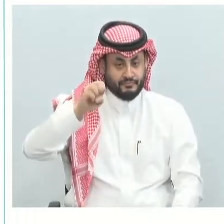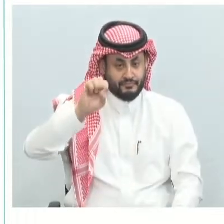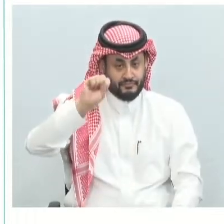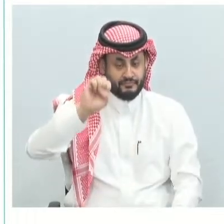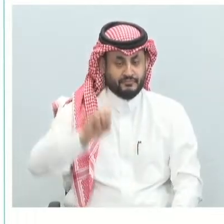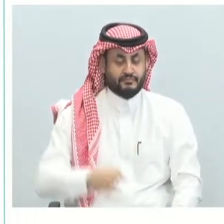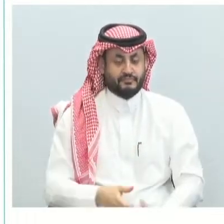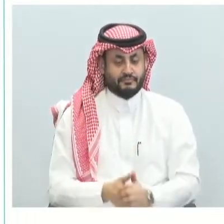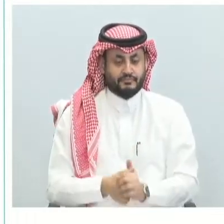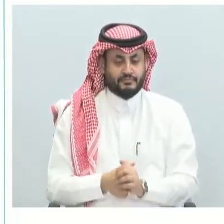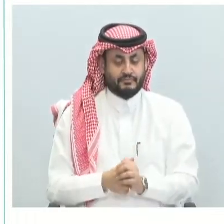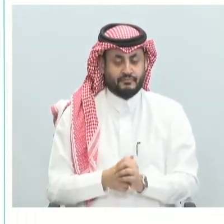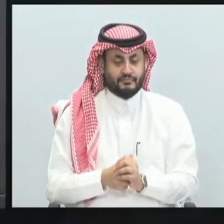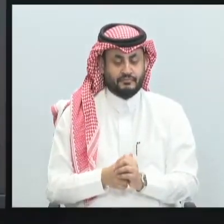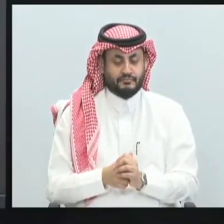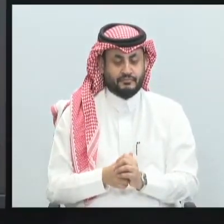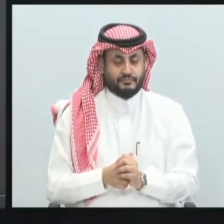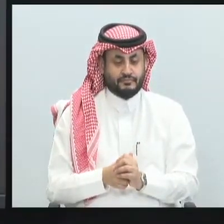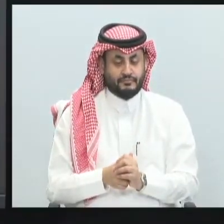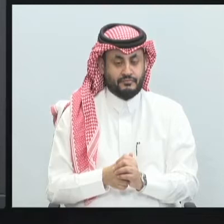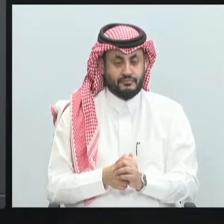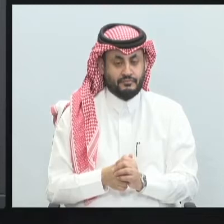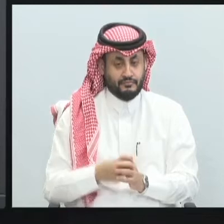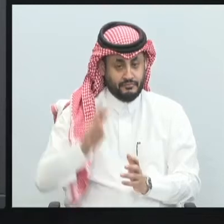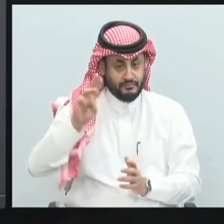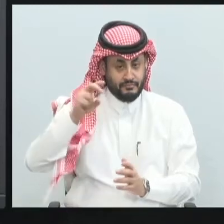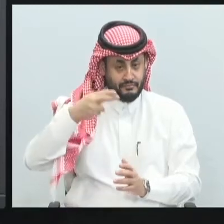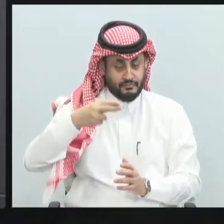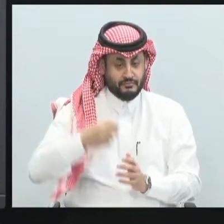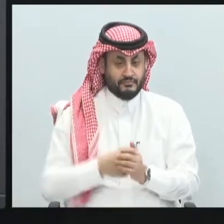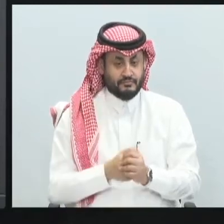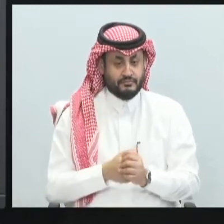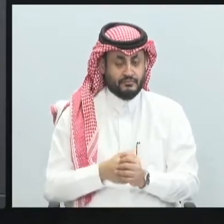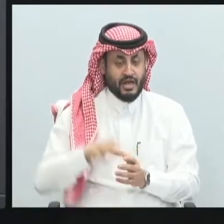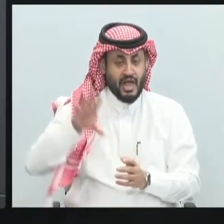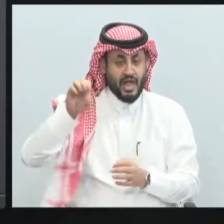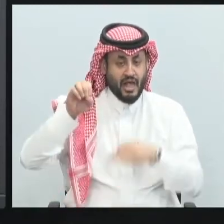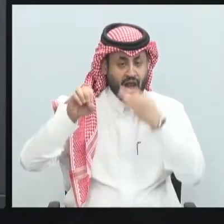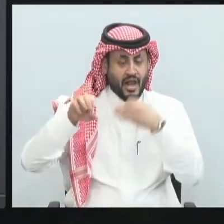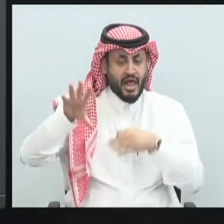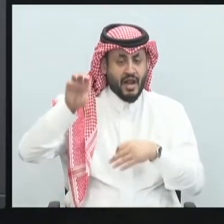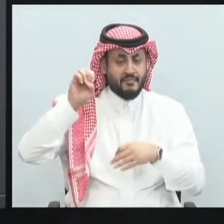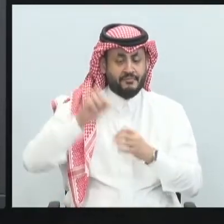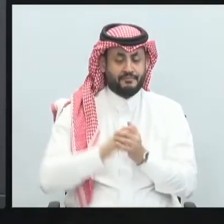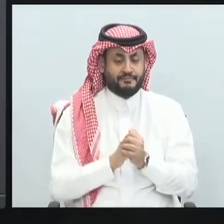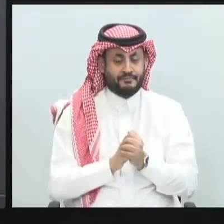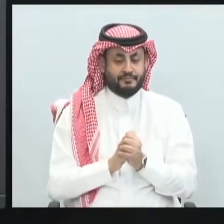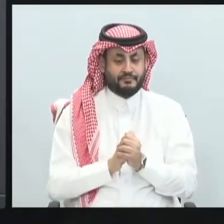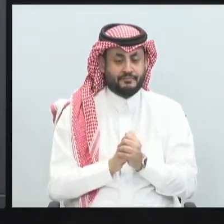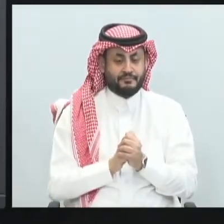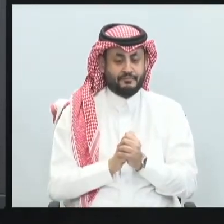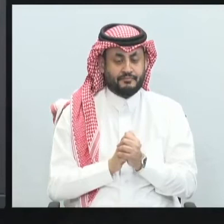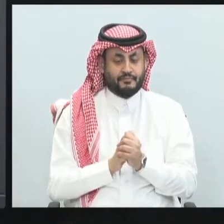Okay, so if you have double and H like this, we pronounce as ha. Whose. So